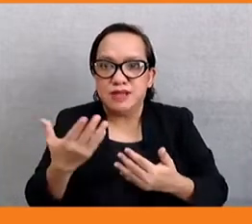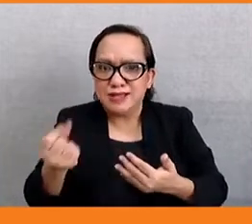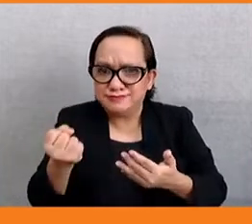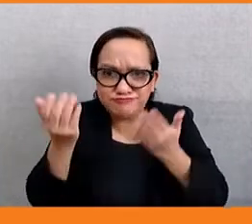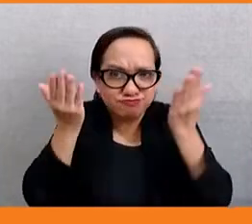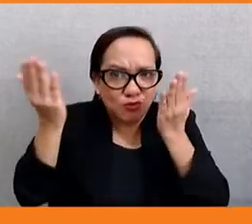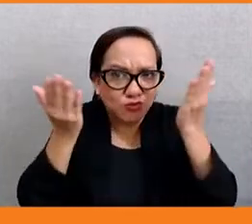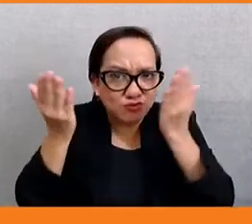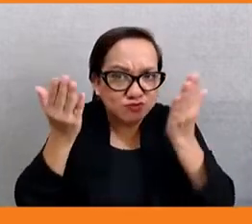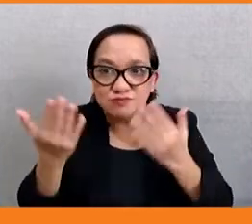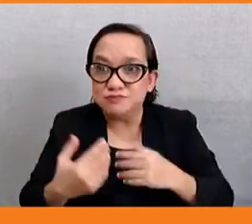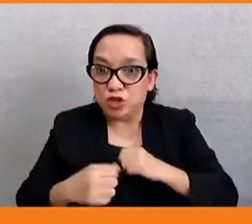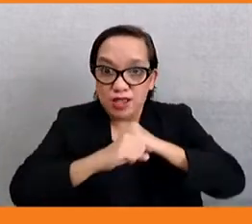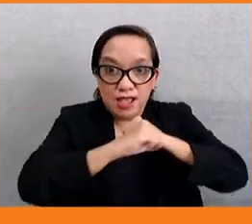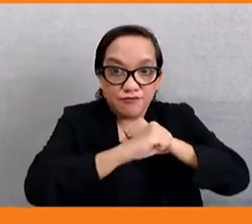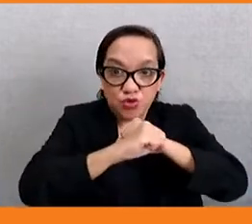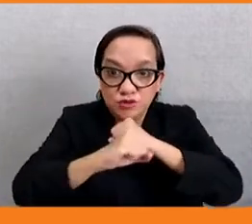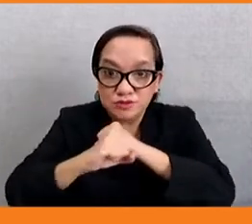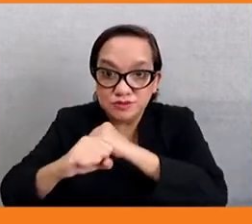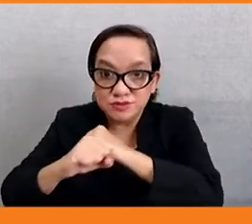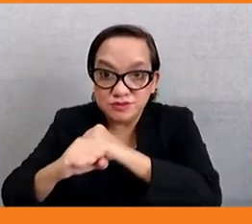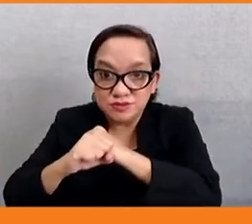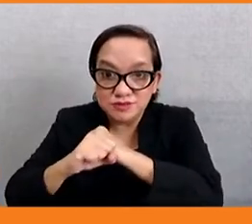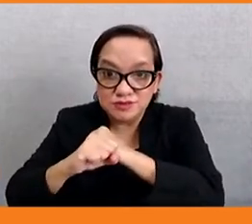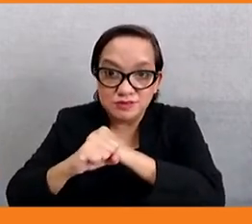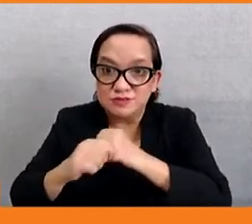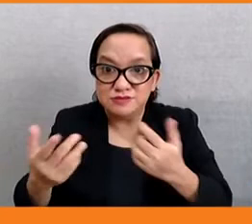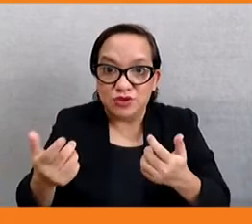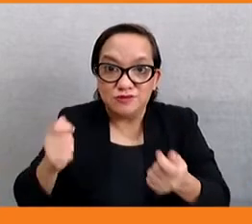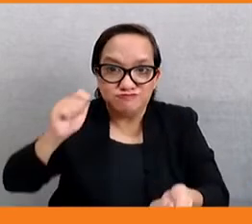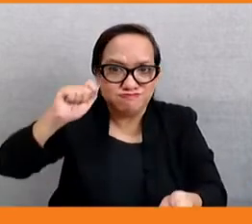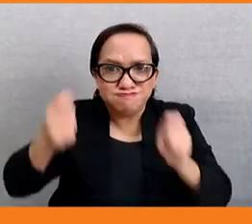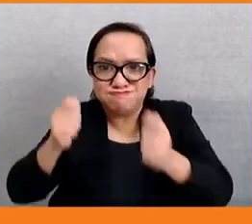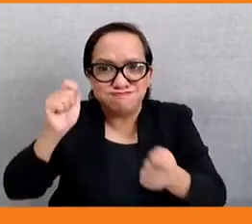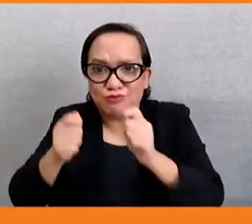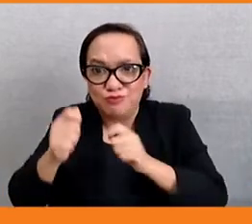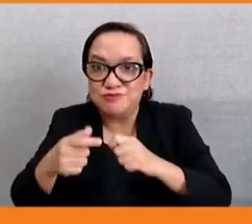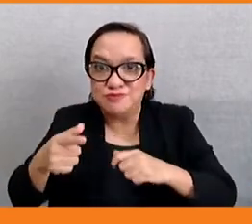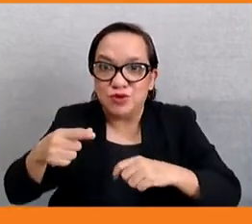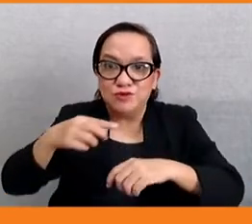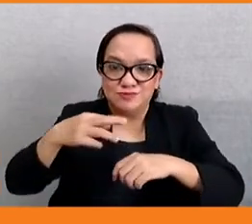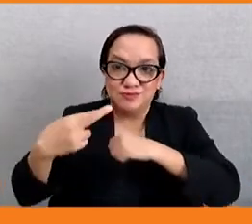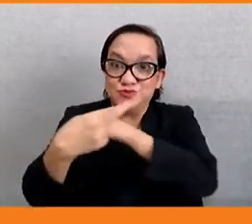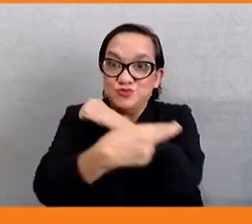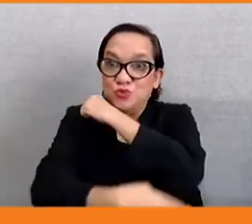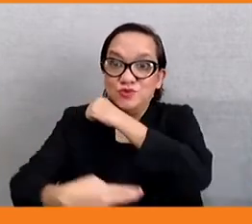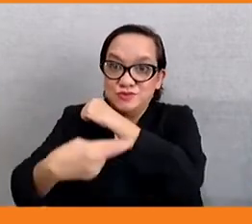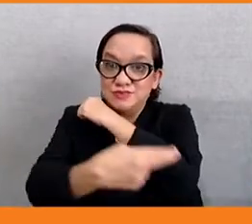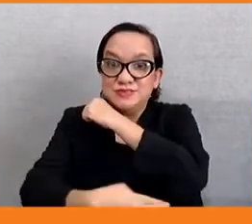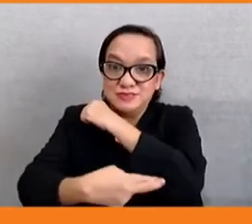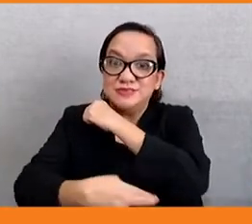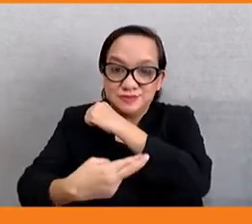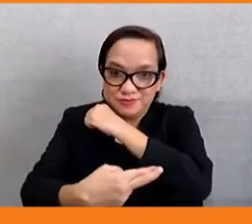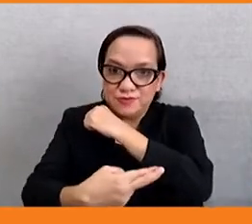carbon transition in the region. ADB works closely with the governments of each of our developing